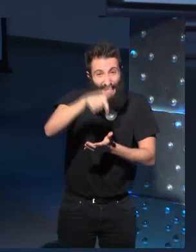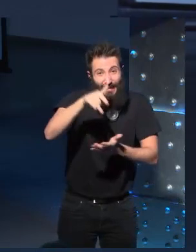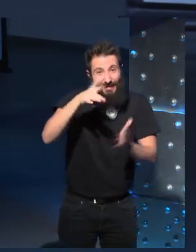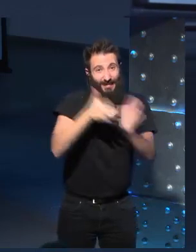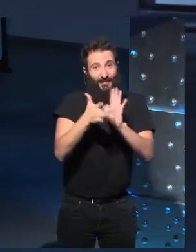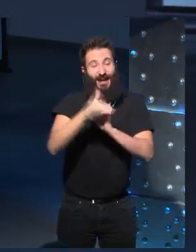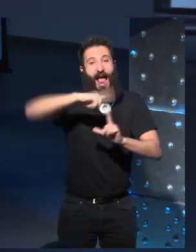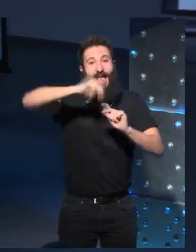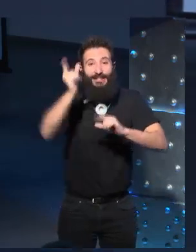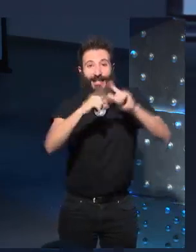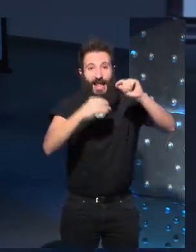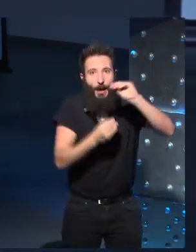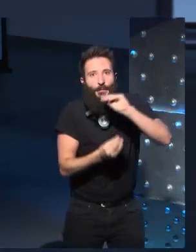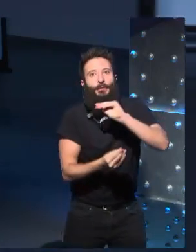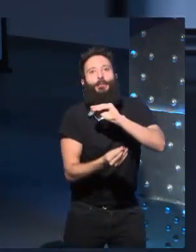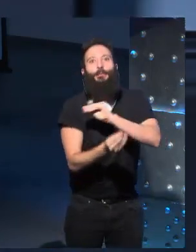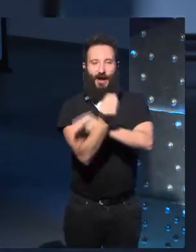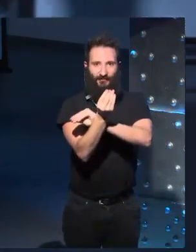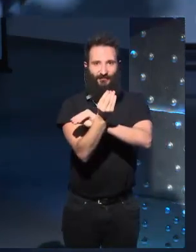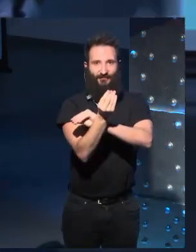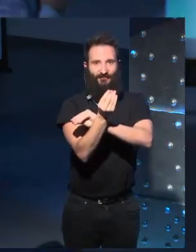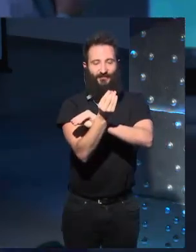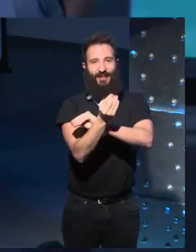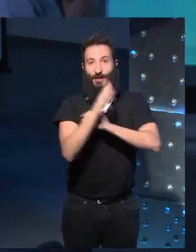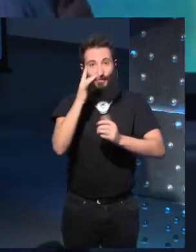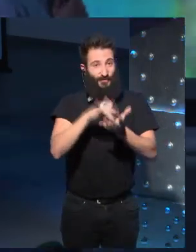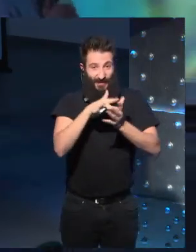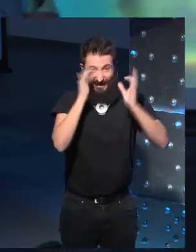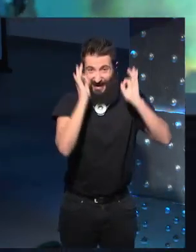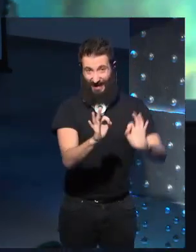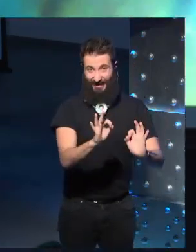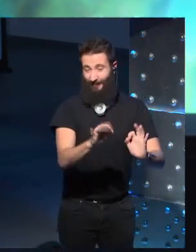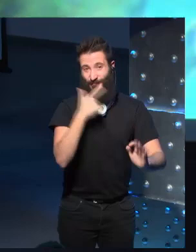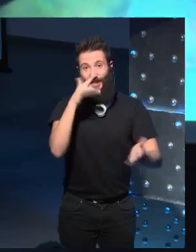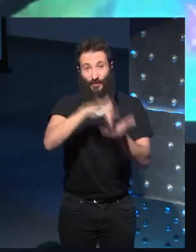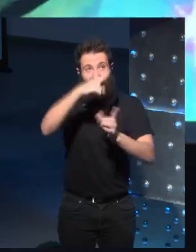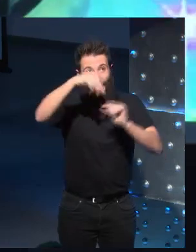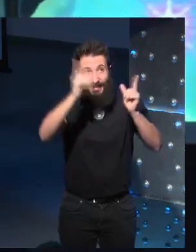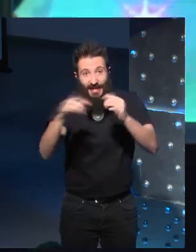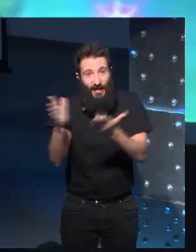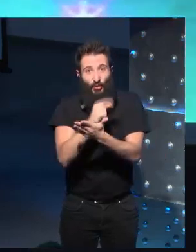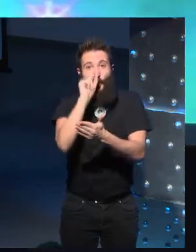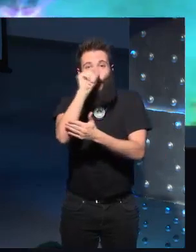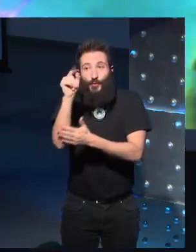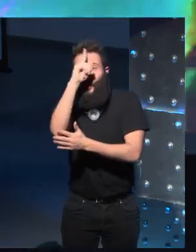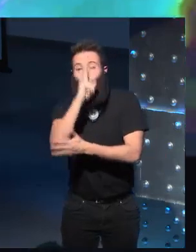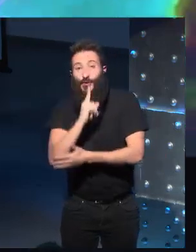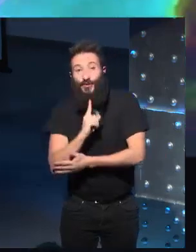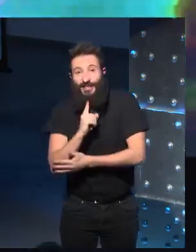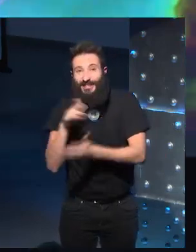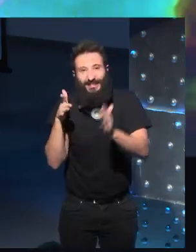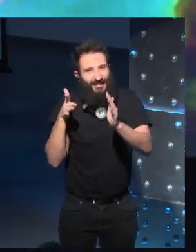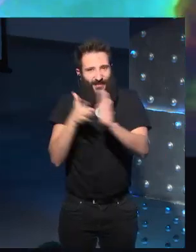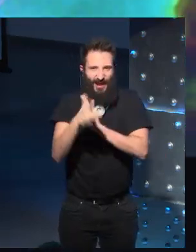That's exactly how stars are born in our universe. All these pink dots that you have here are newly born